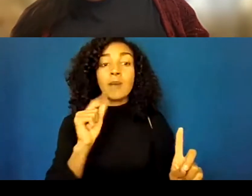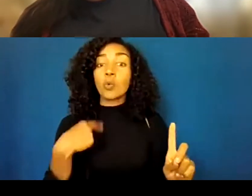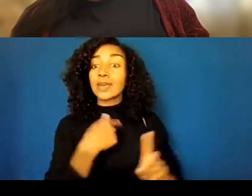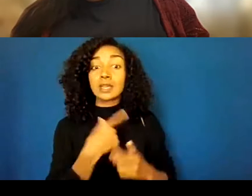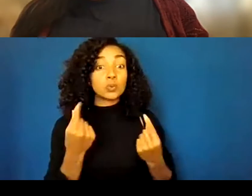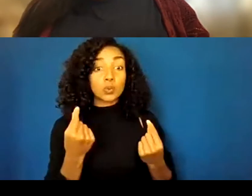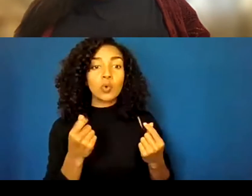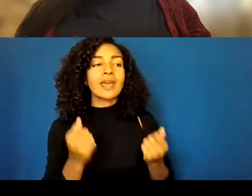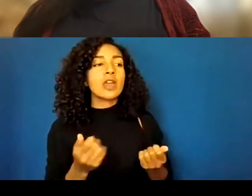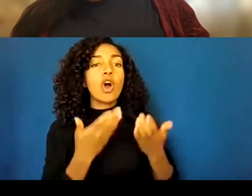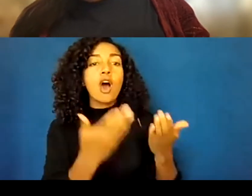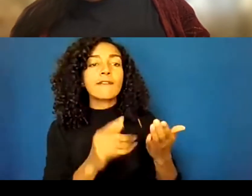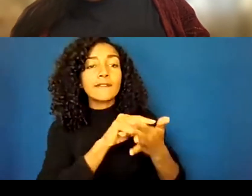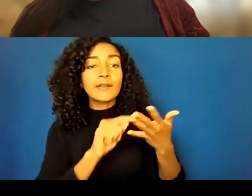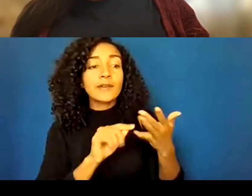that are non-judgmental,